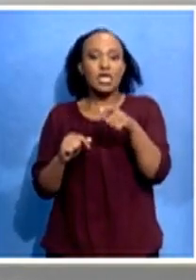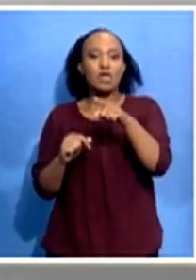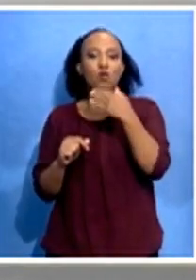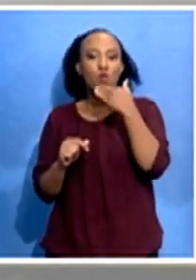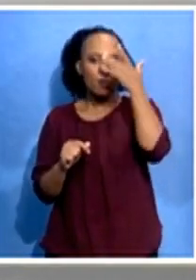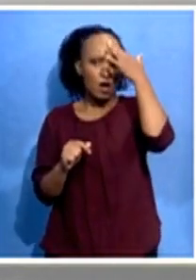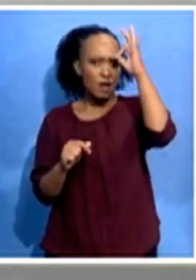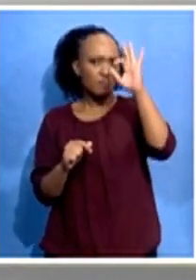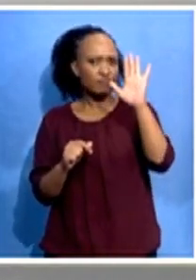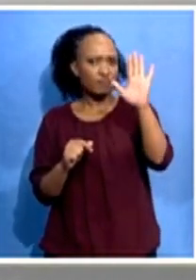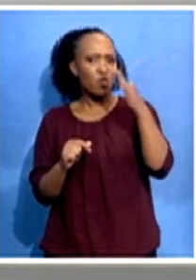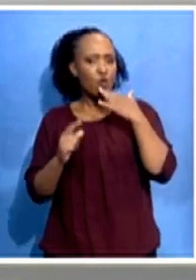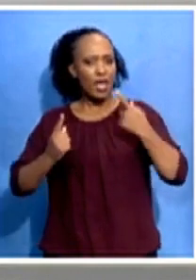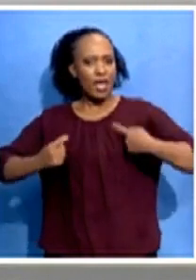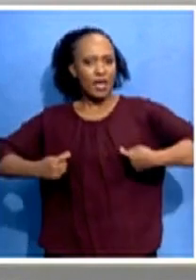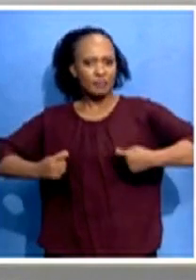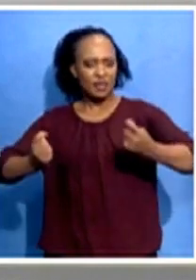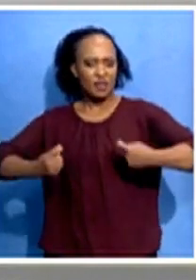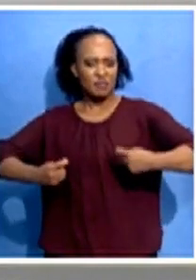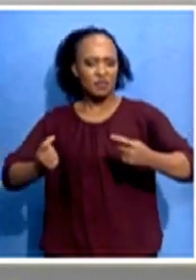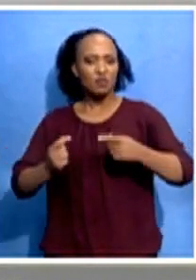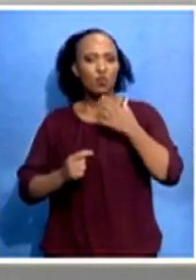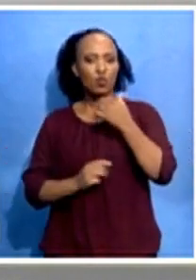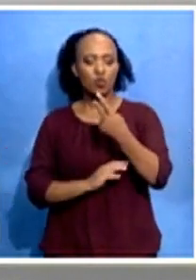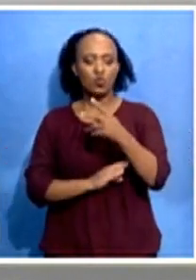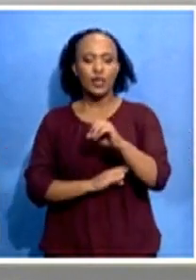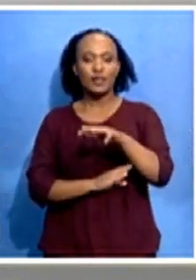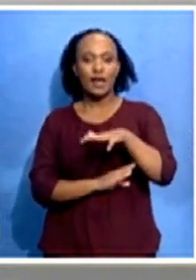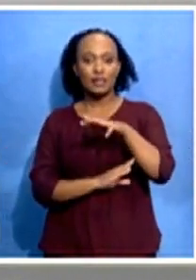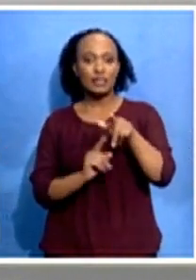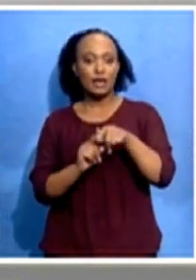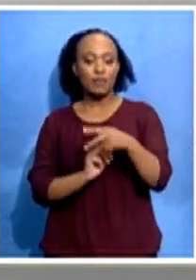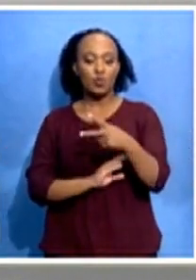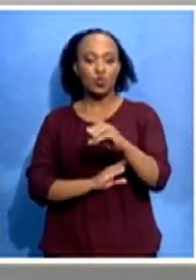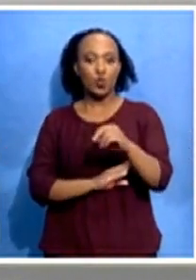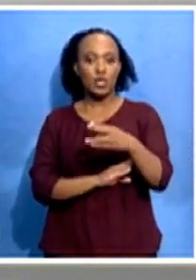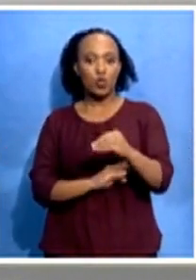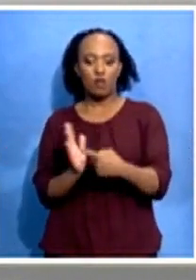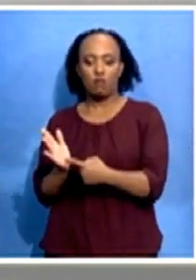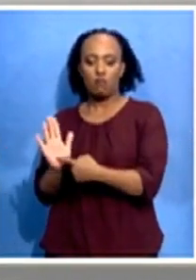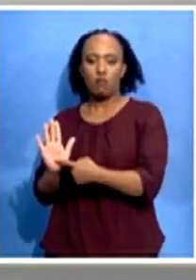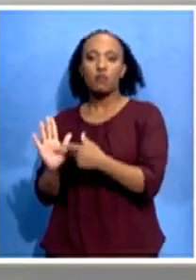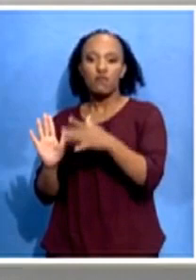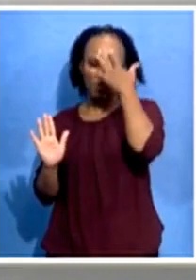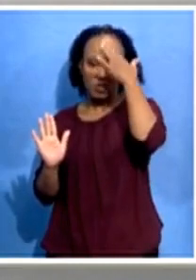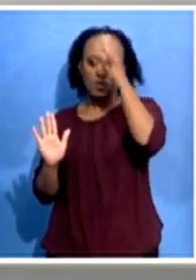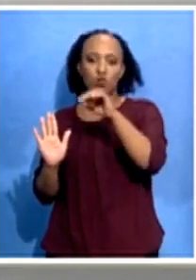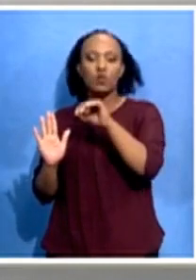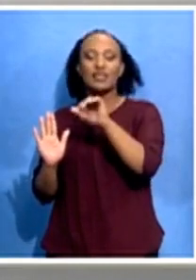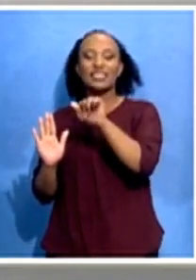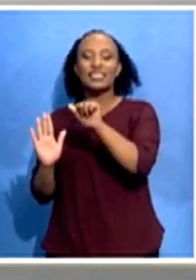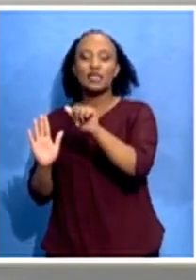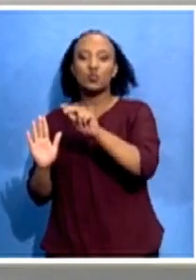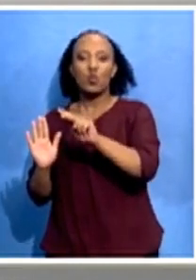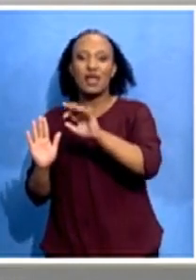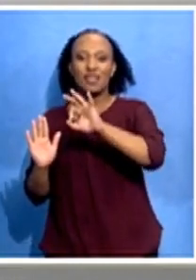In 2019 and 20 alone, the government shelled out 623.8 billion to pay public servants. For more on